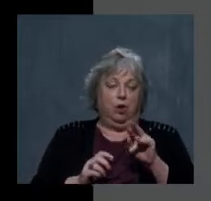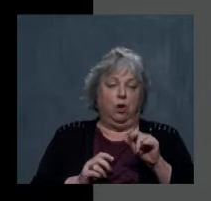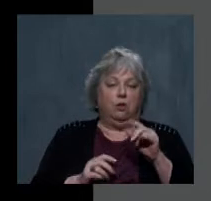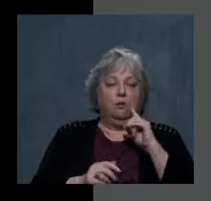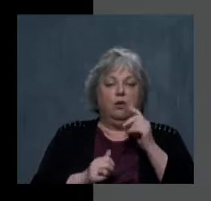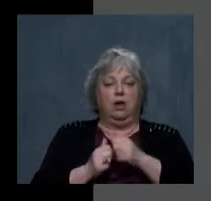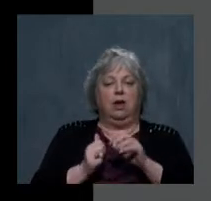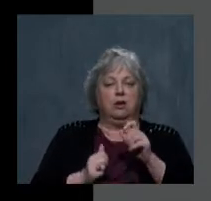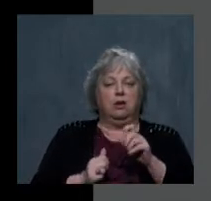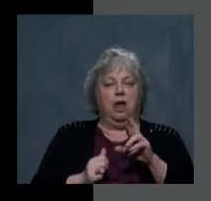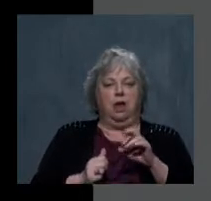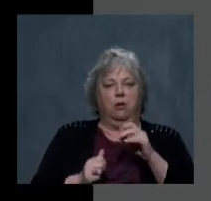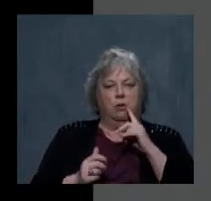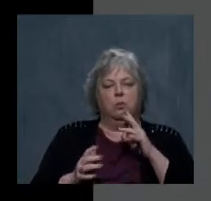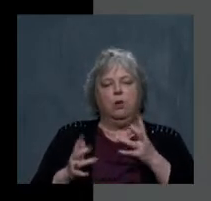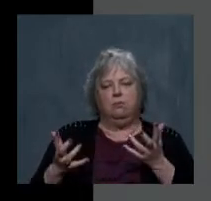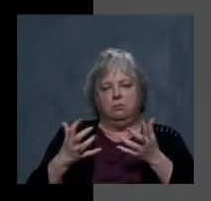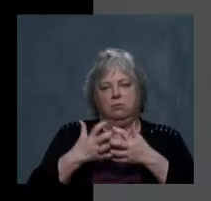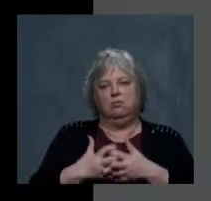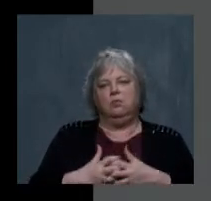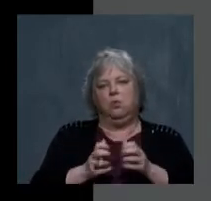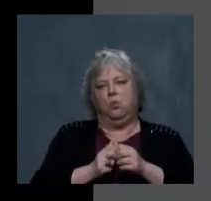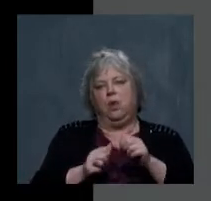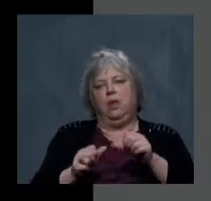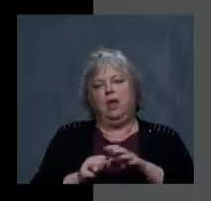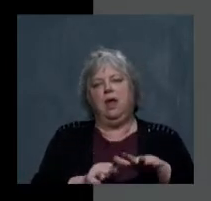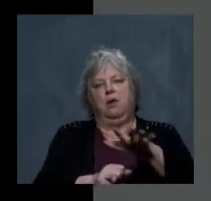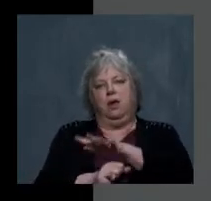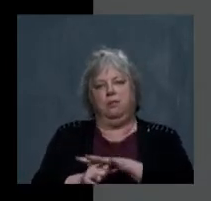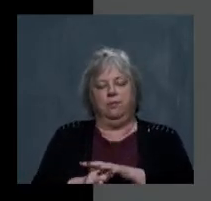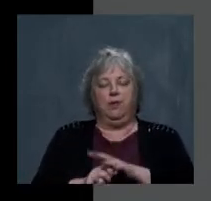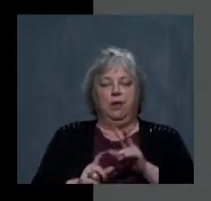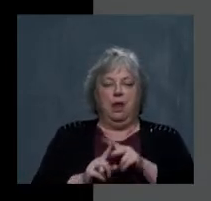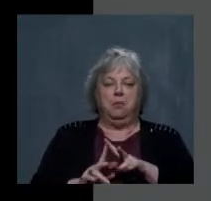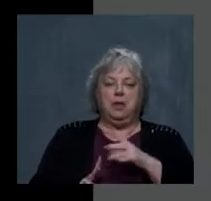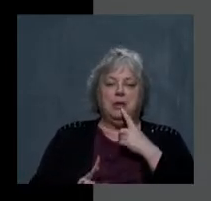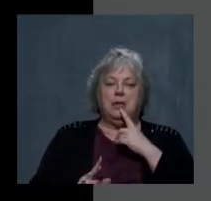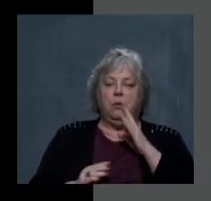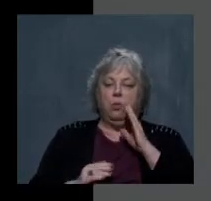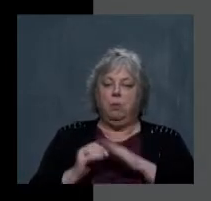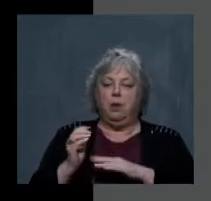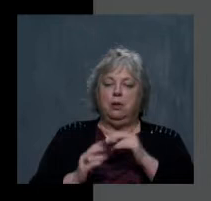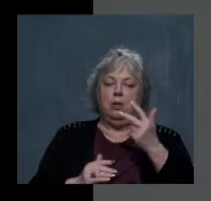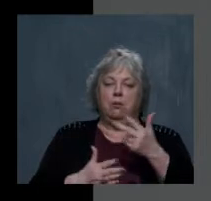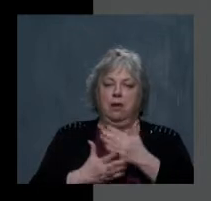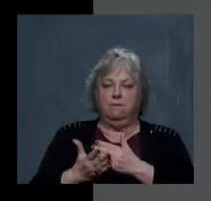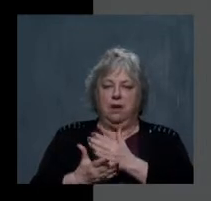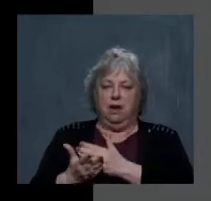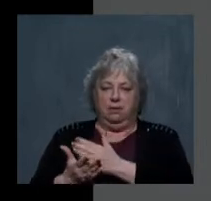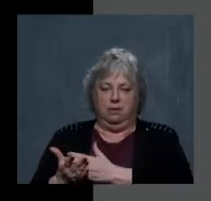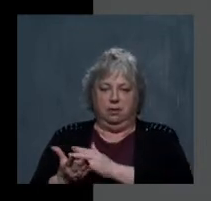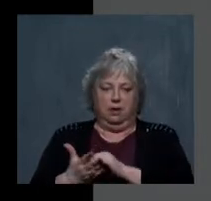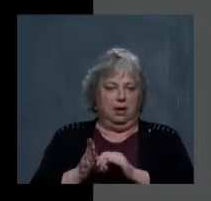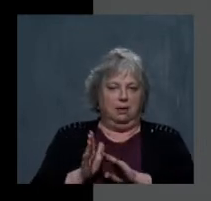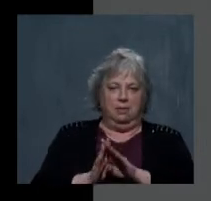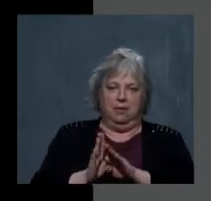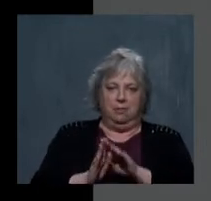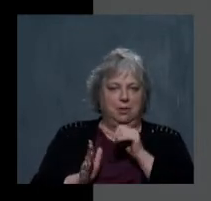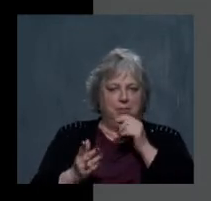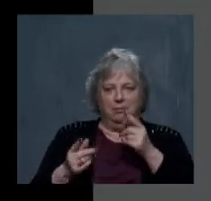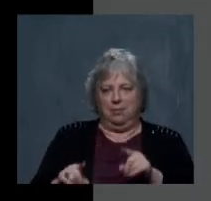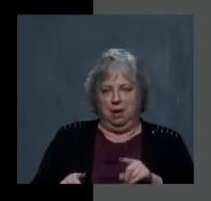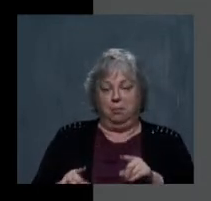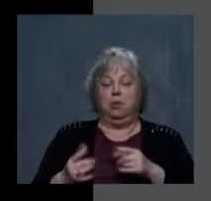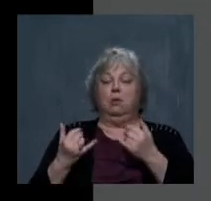development pattern in the area. The applicant indicated the development would be constructed in 3 phases. That development did not occur.